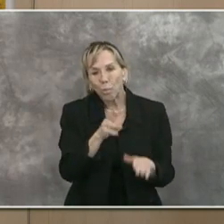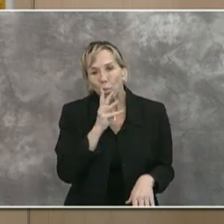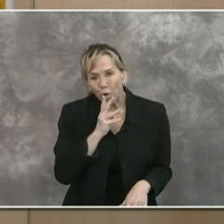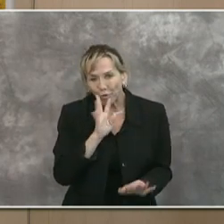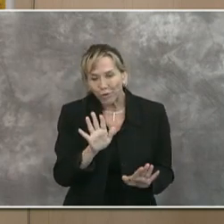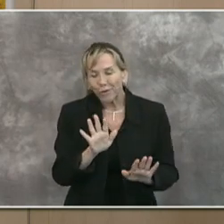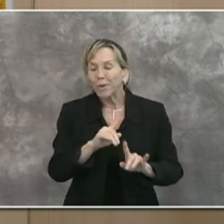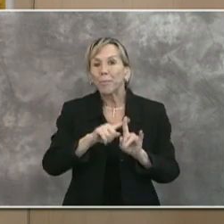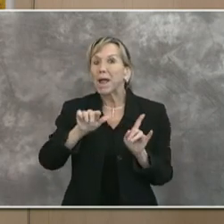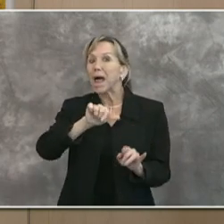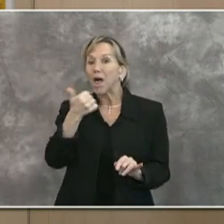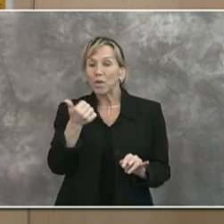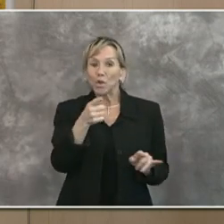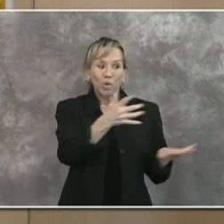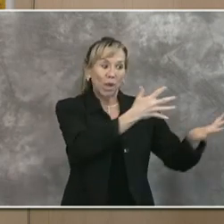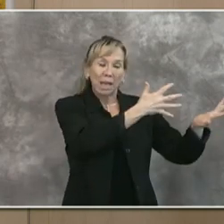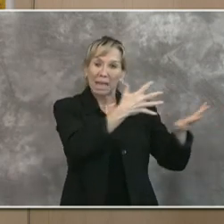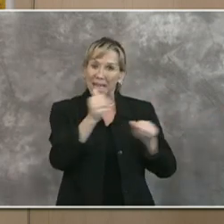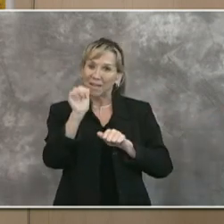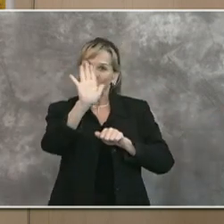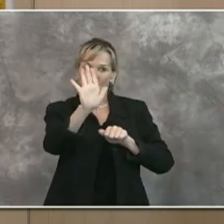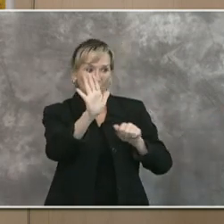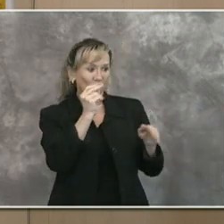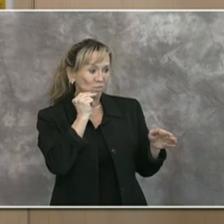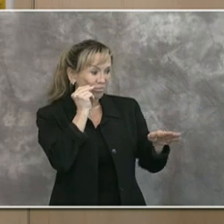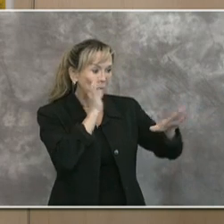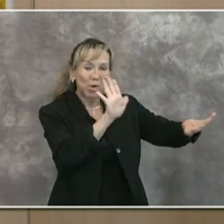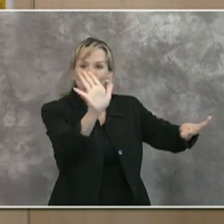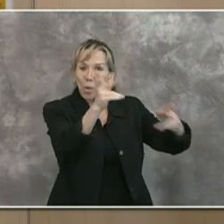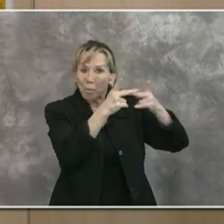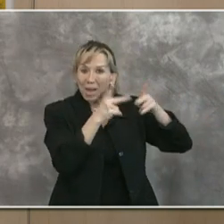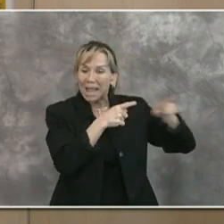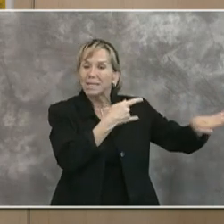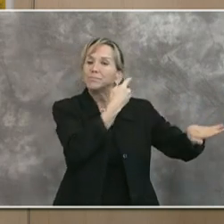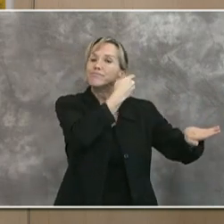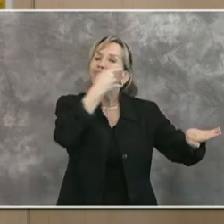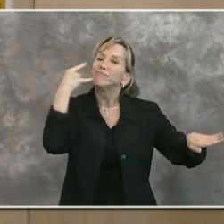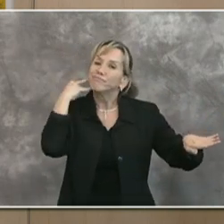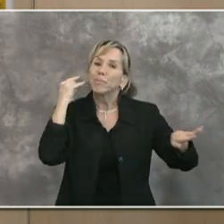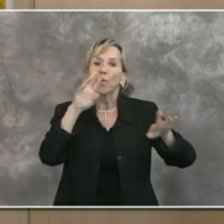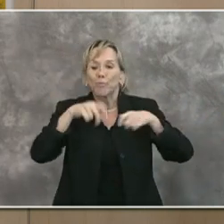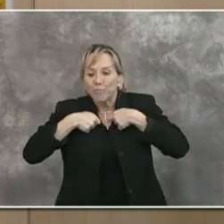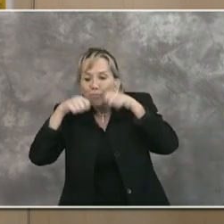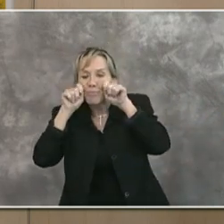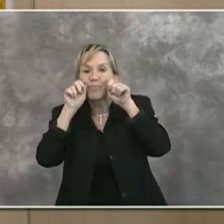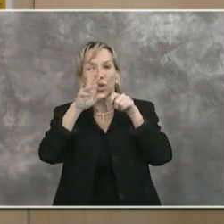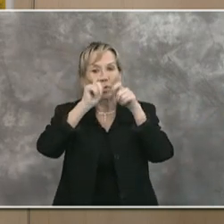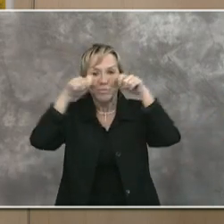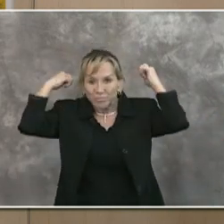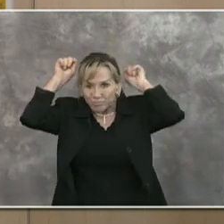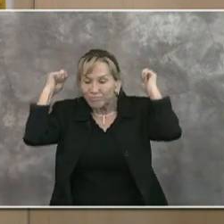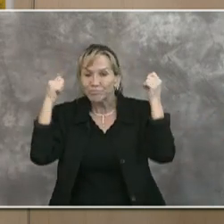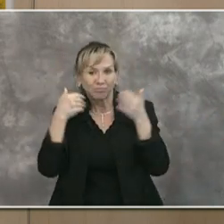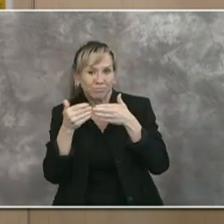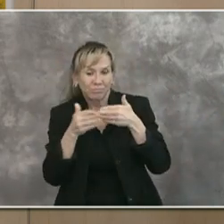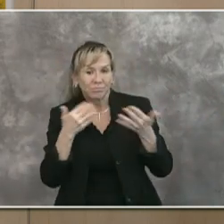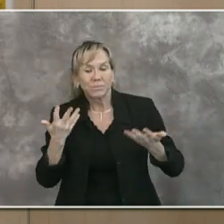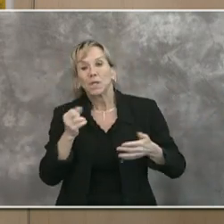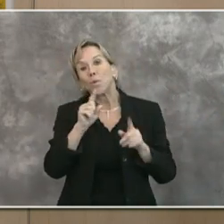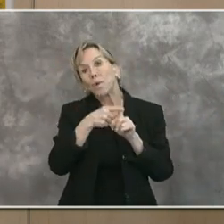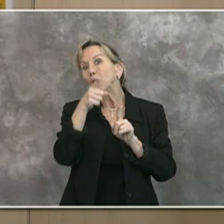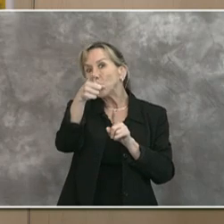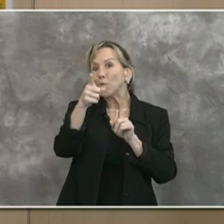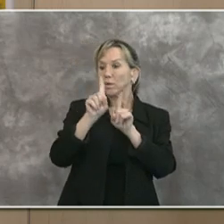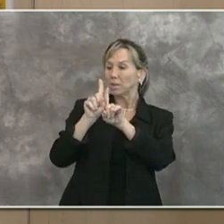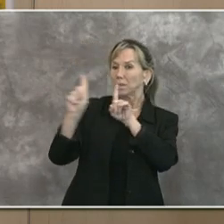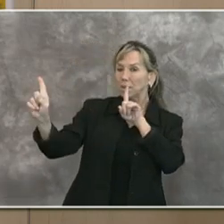your place, cover your face. Have your face covering with you so that when you are within